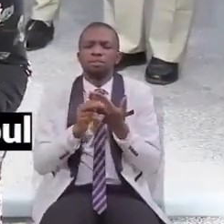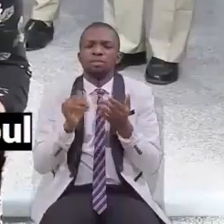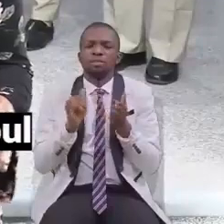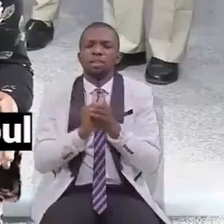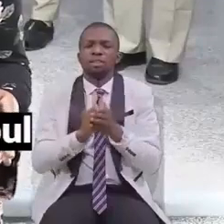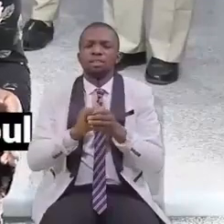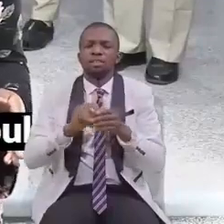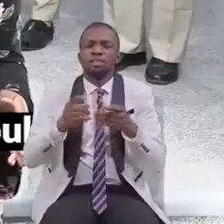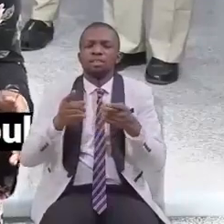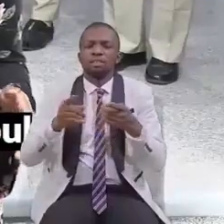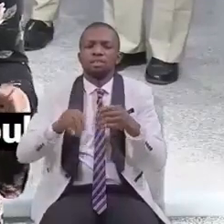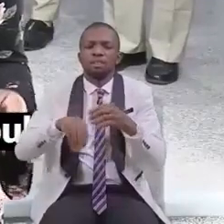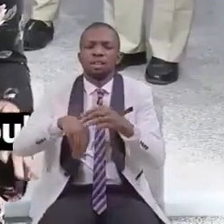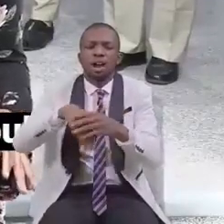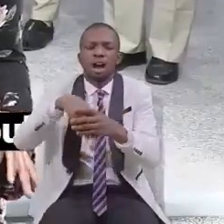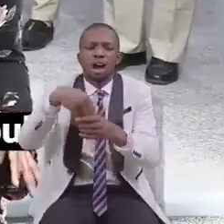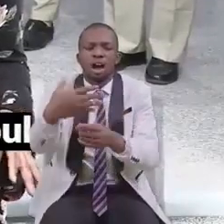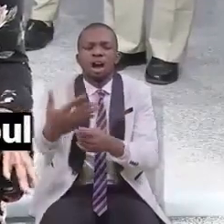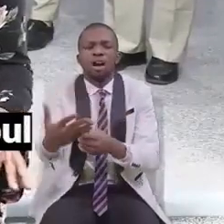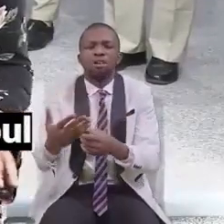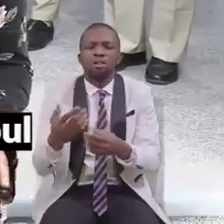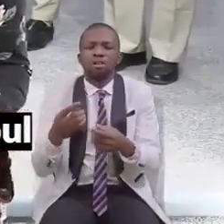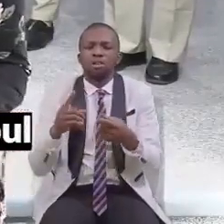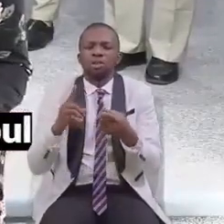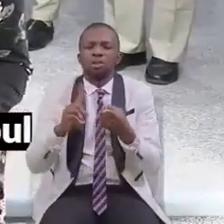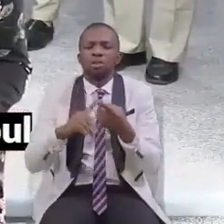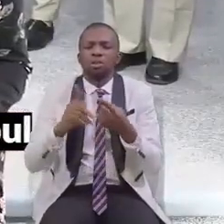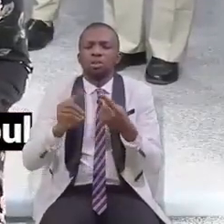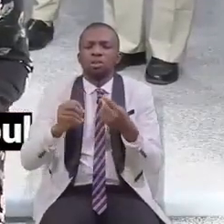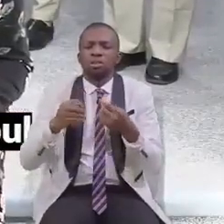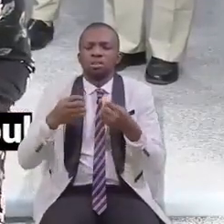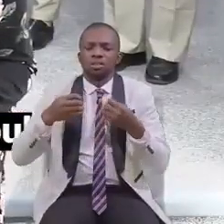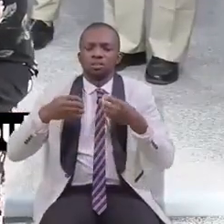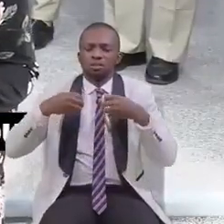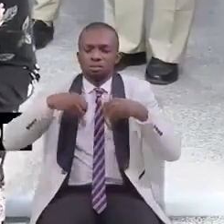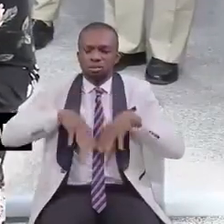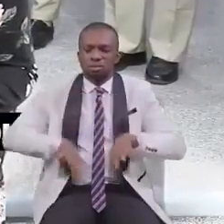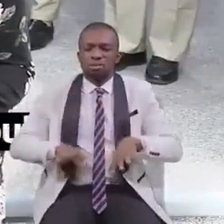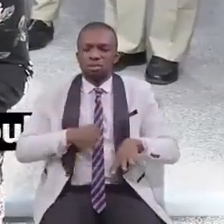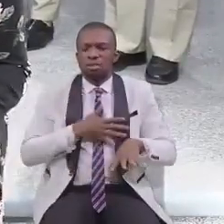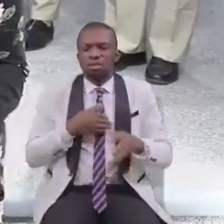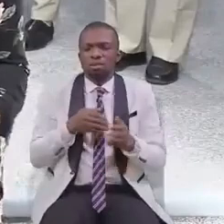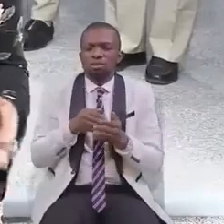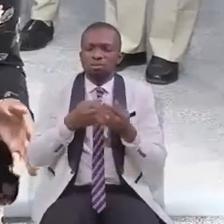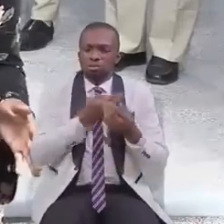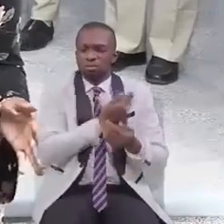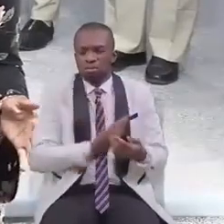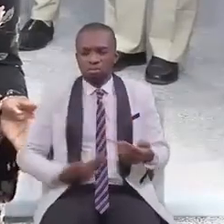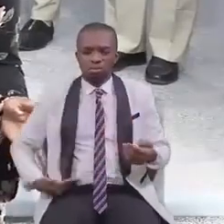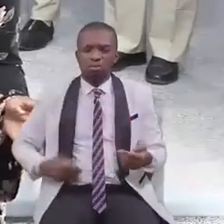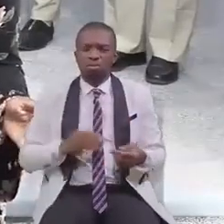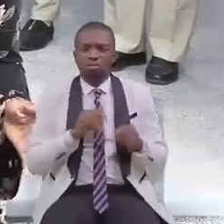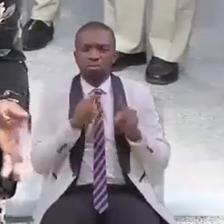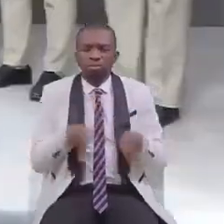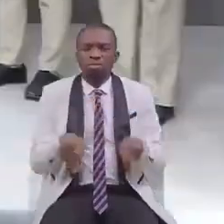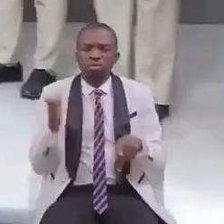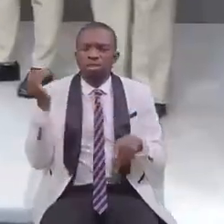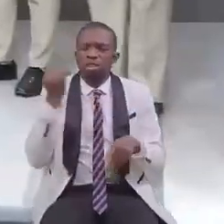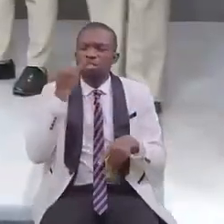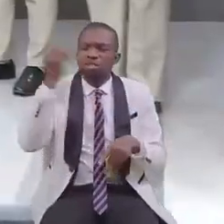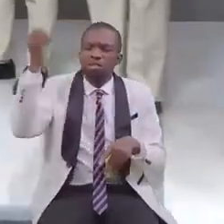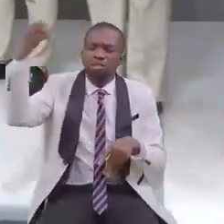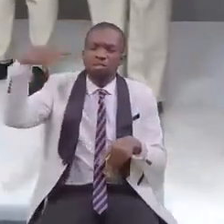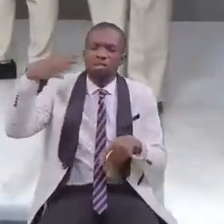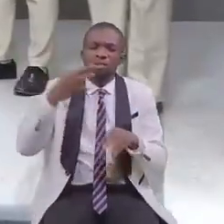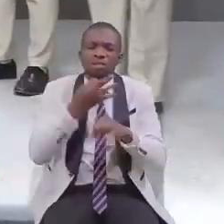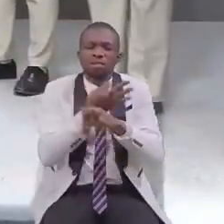that's extended to the tired and weary soul. There is grace